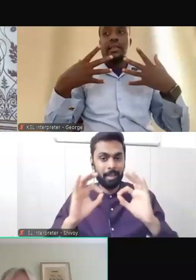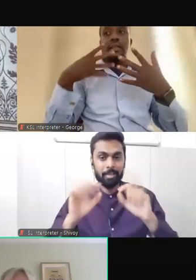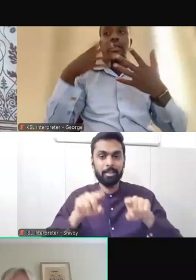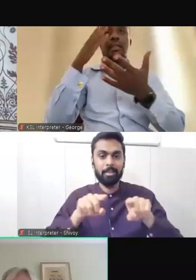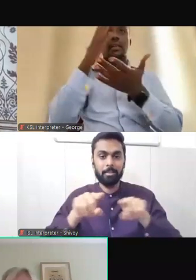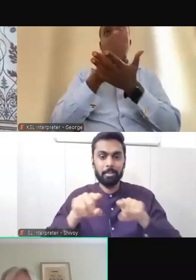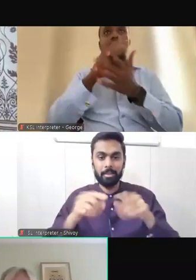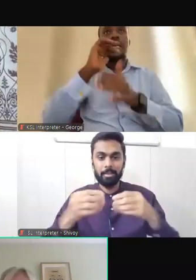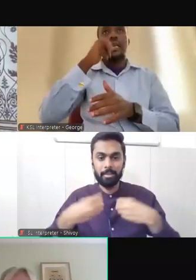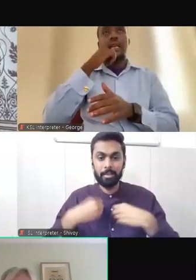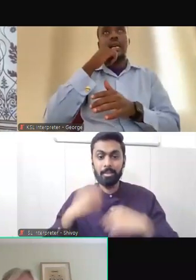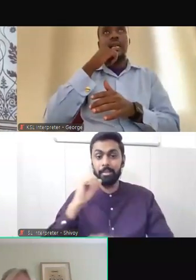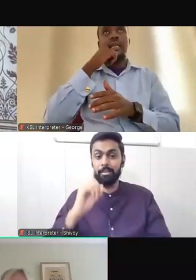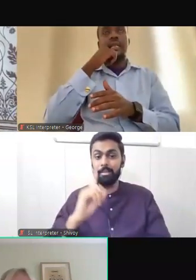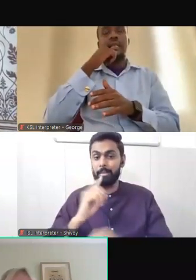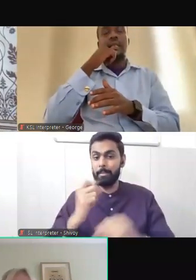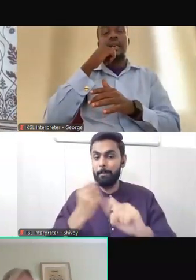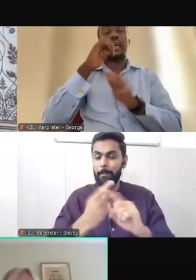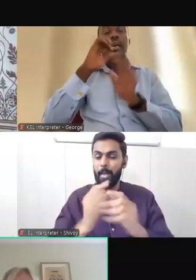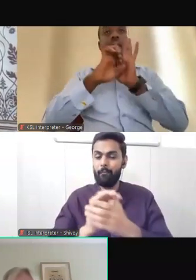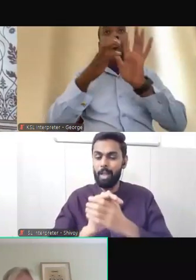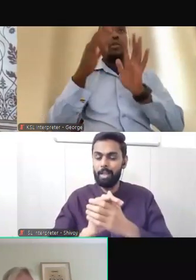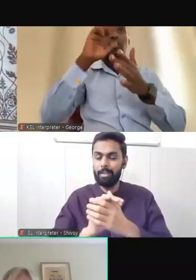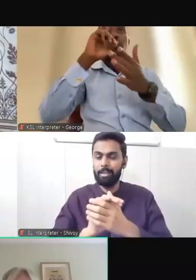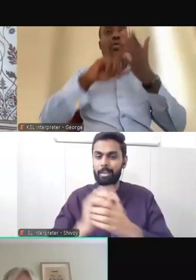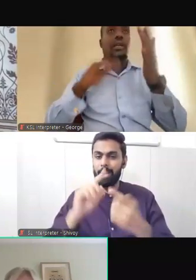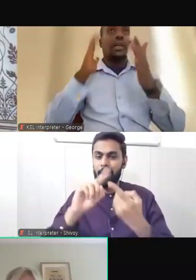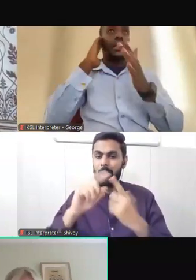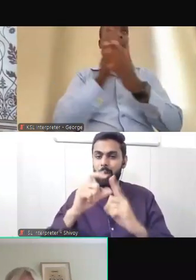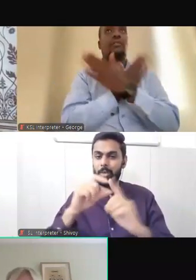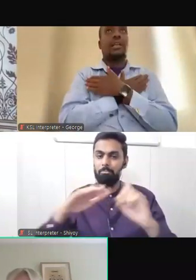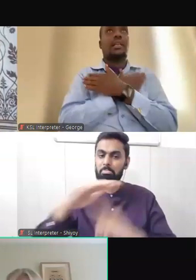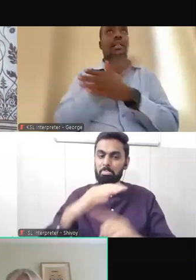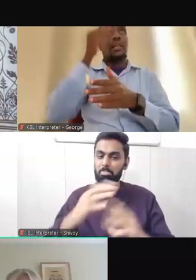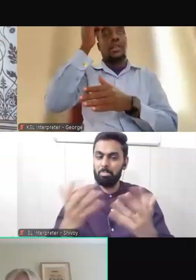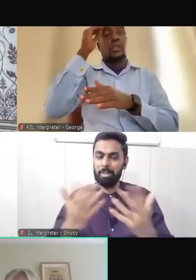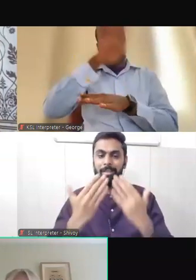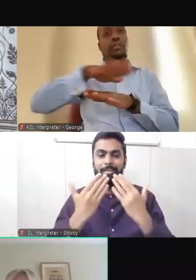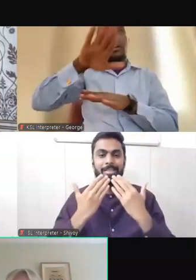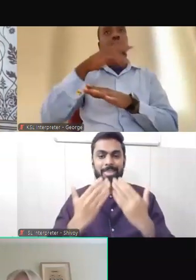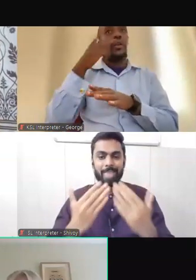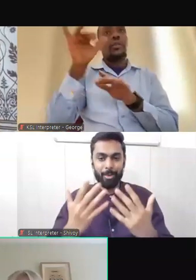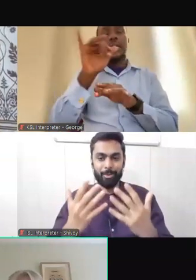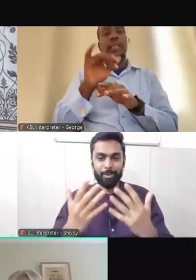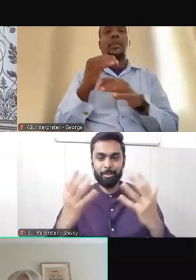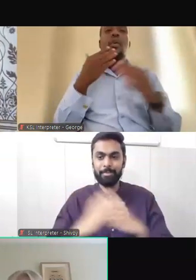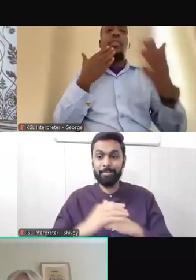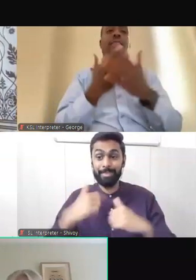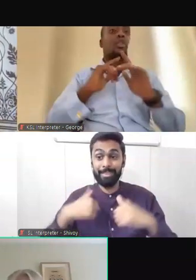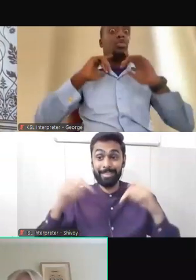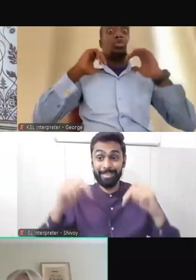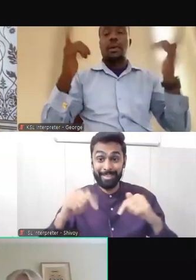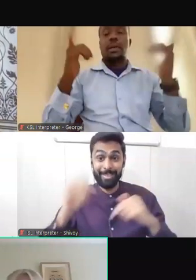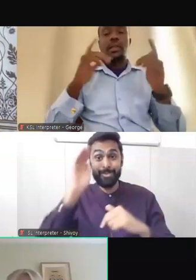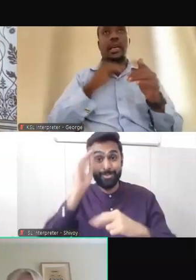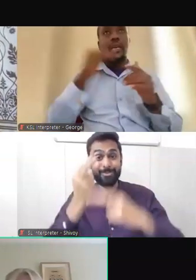of what a deaf-friendly education environment would look like. So thank you so much, and I know we are going to hear